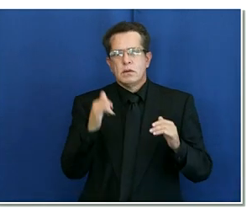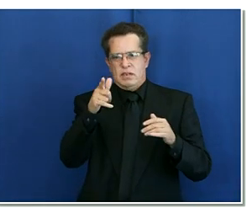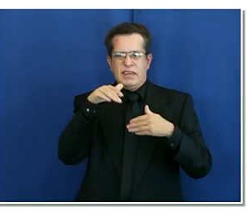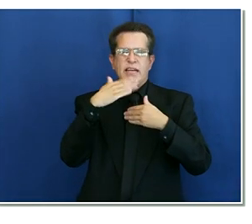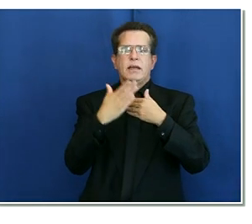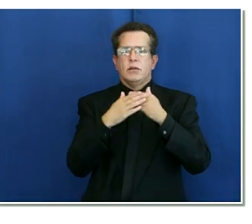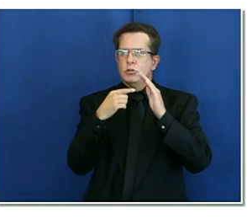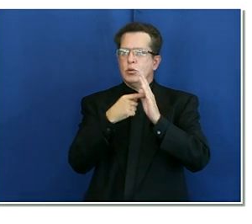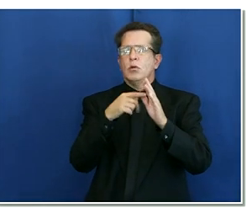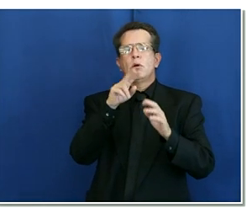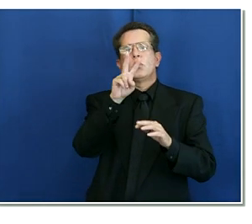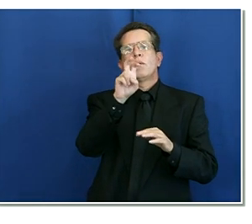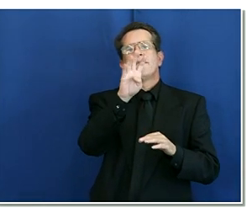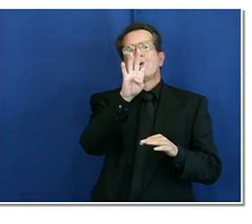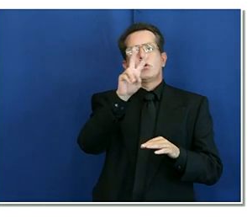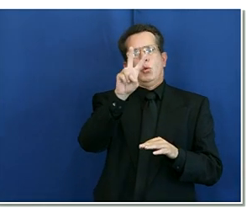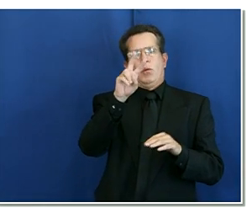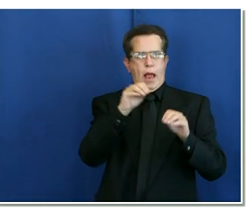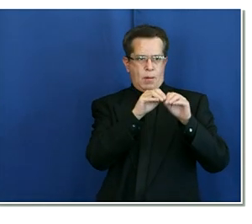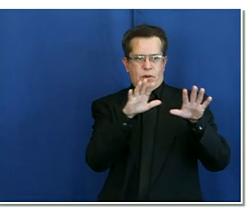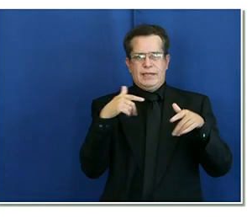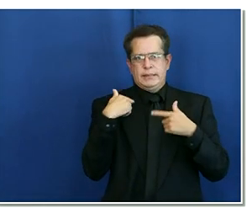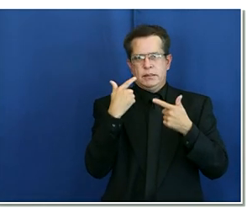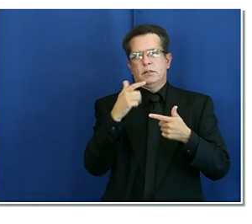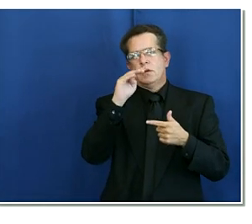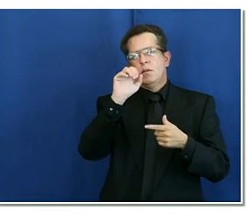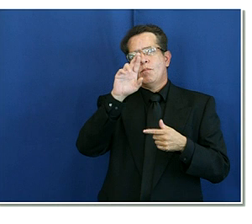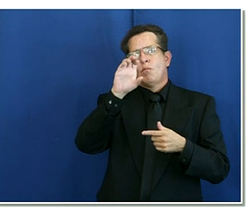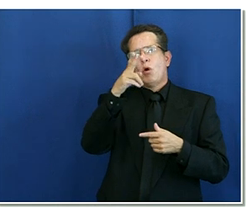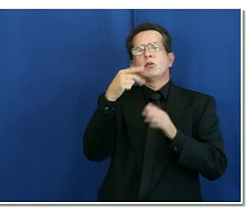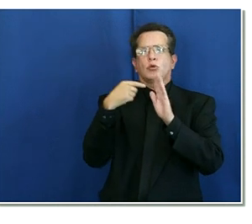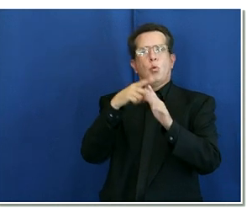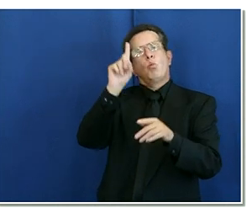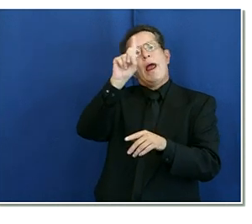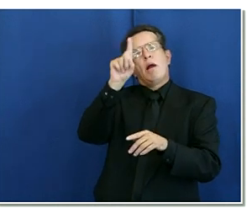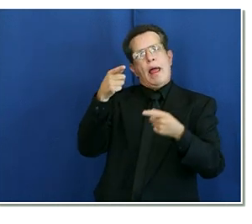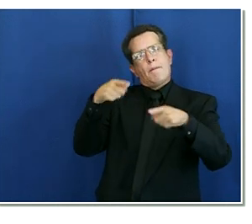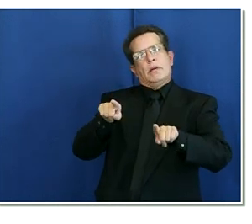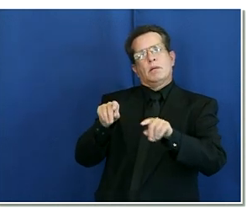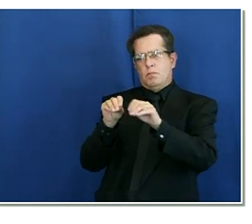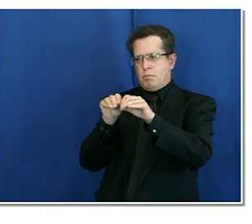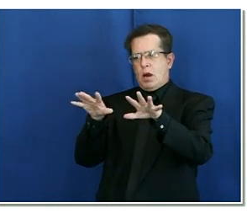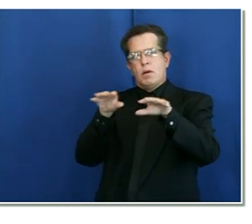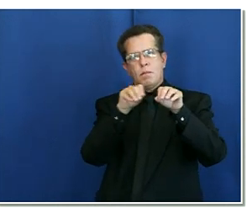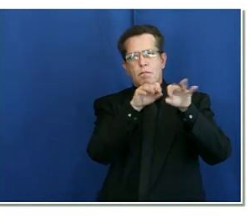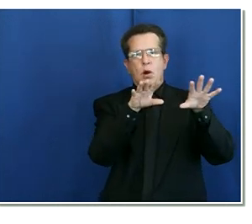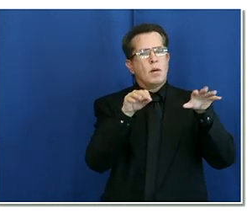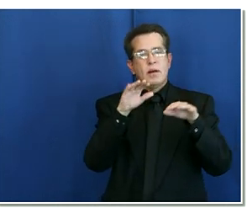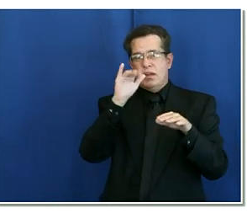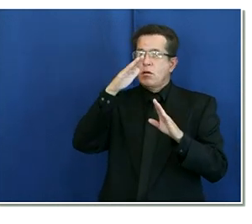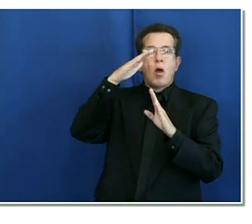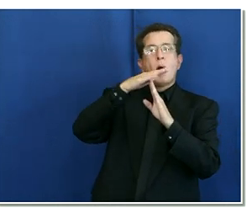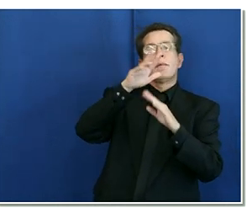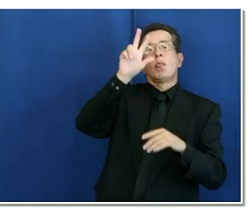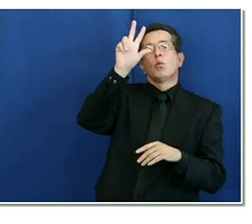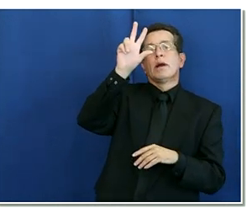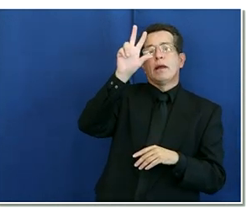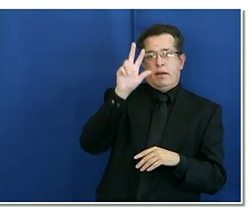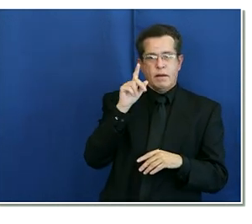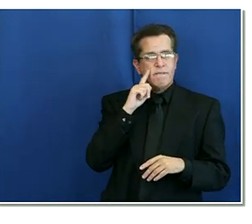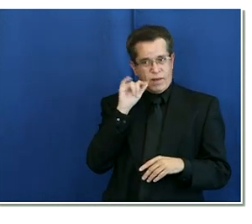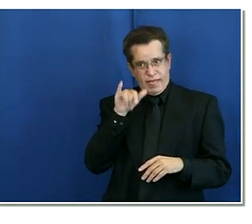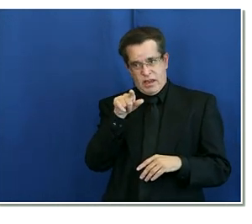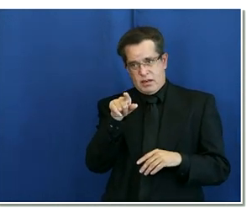all 242 outbreaks since March by community settings, and the top 3 settings for all of